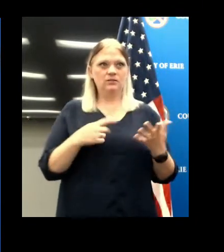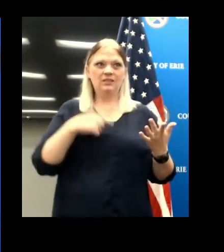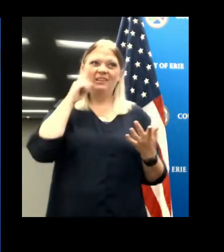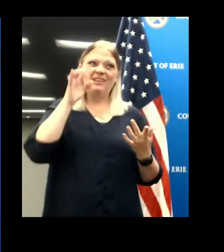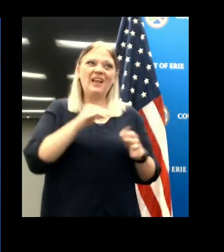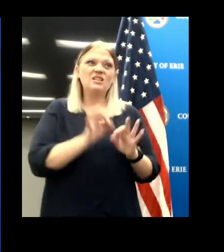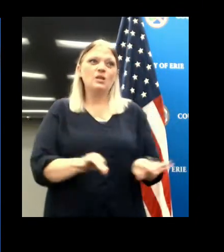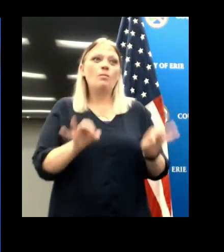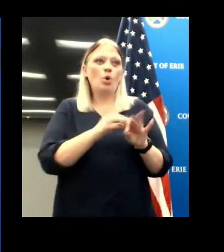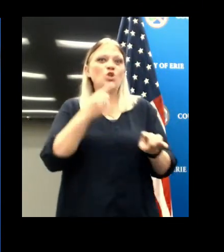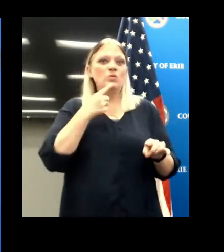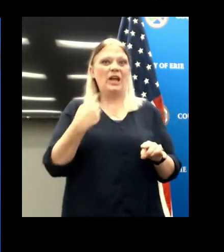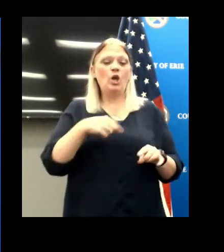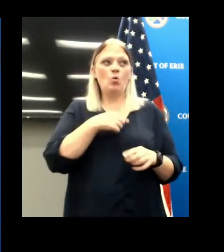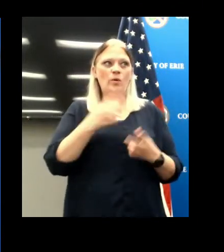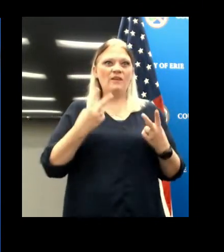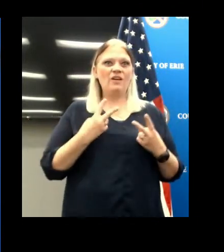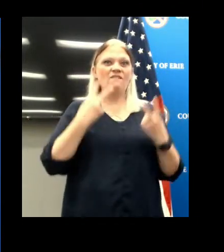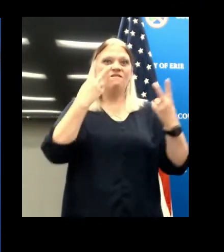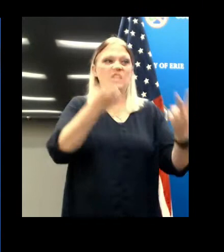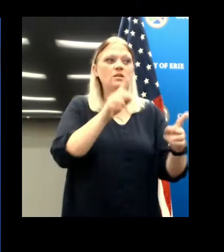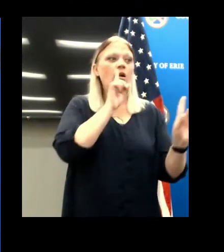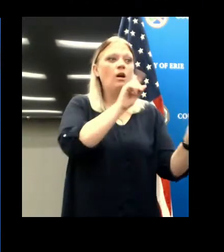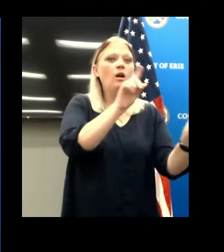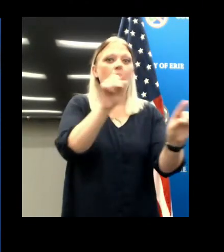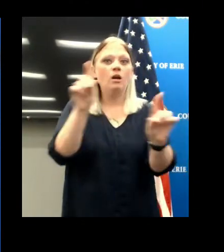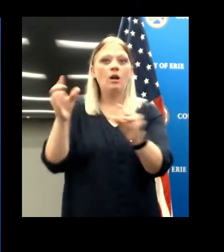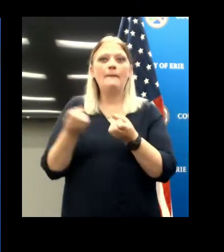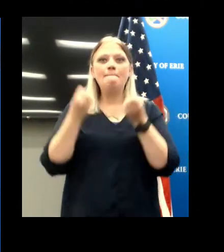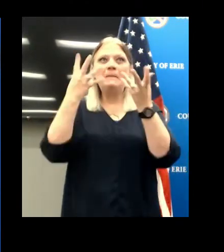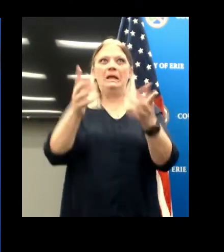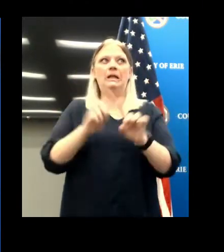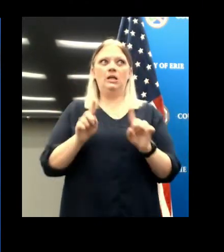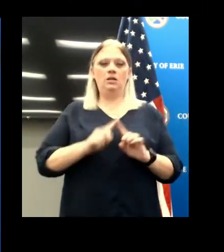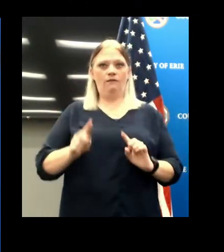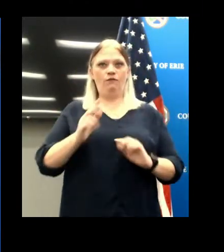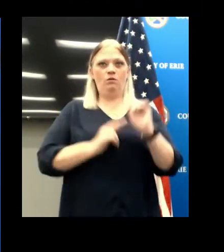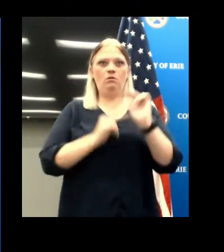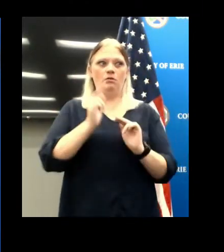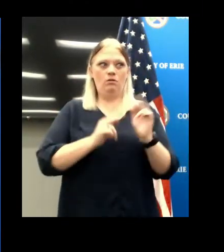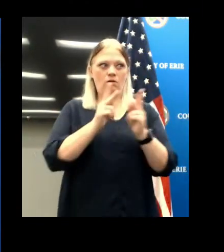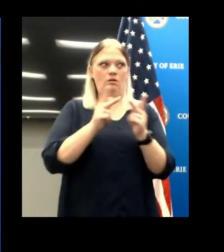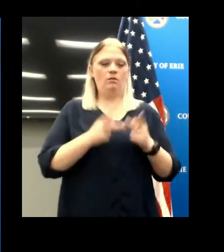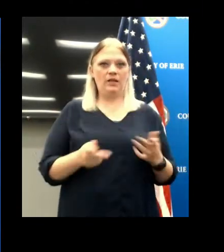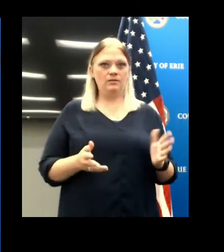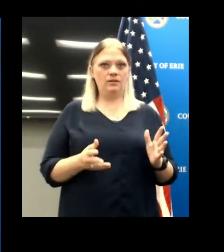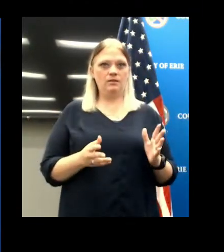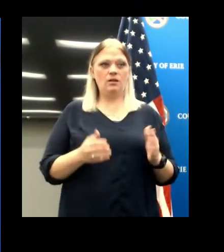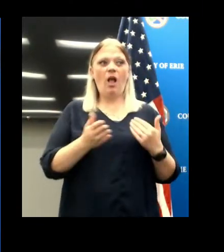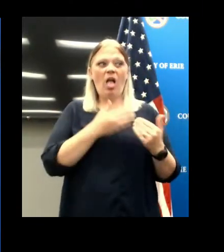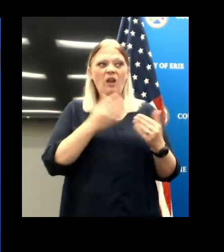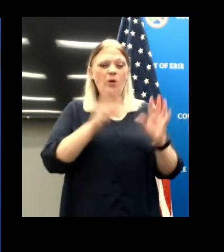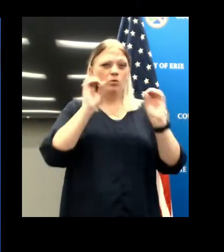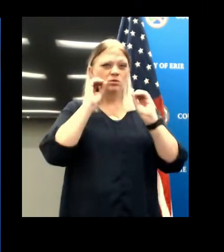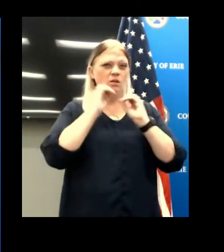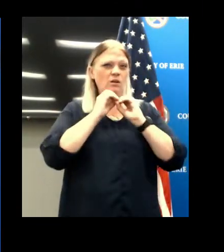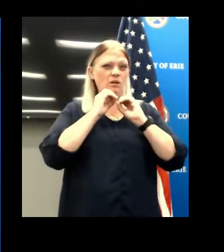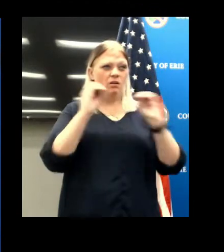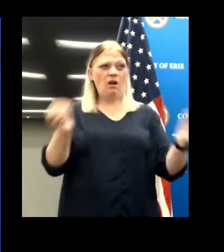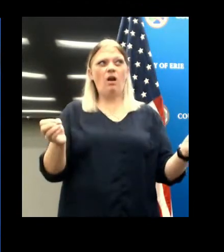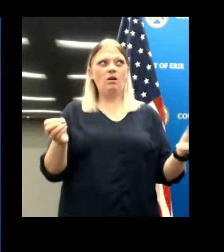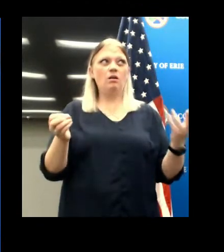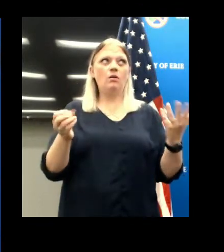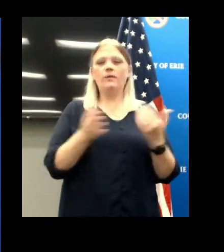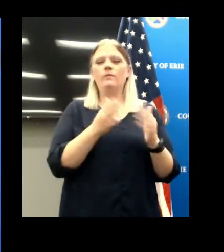important thing to say. We've visited many establishments. Almost none of them, I should